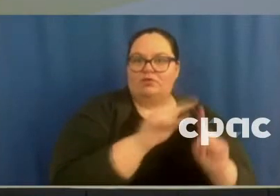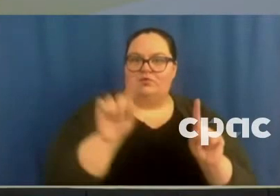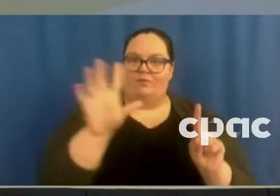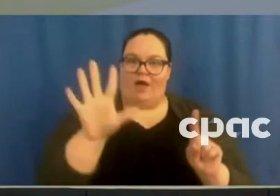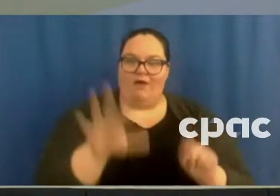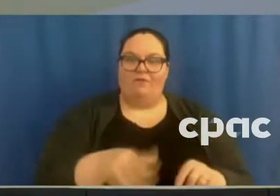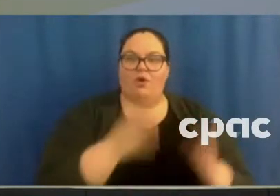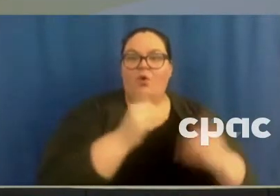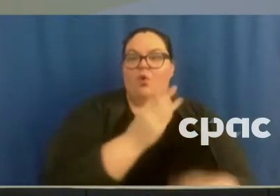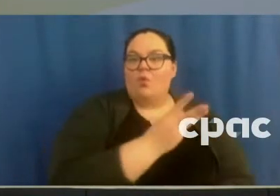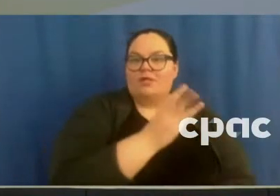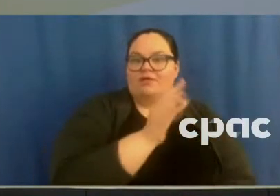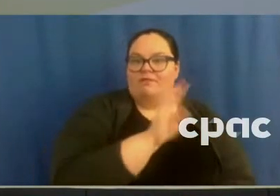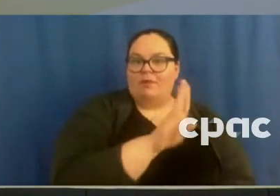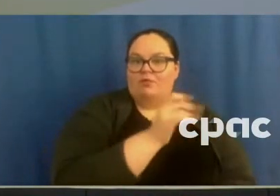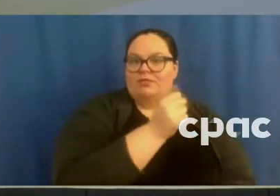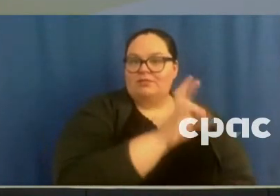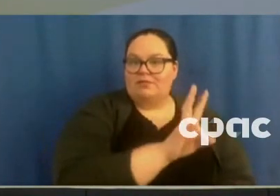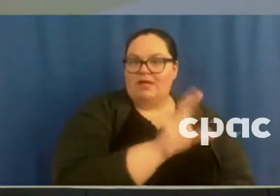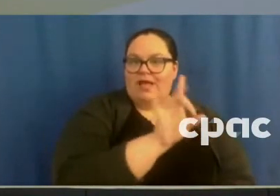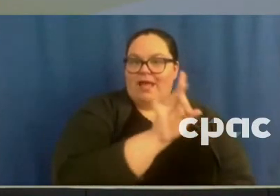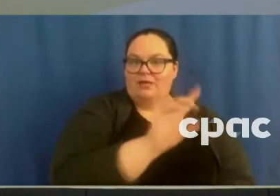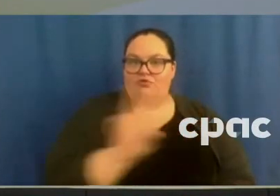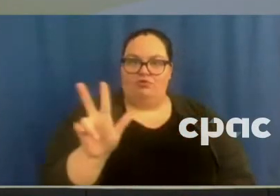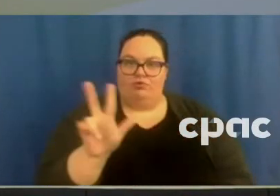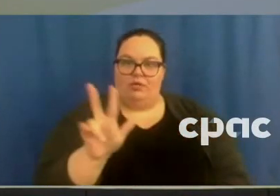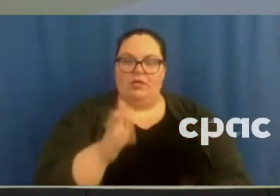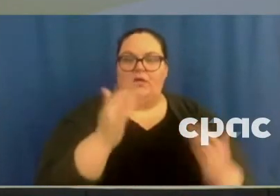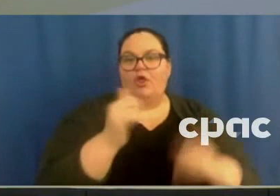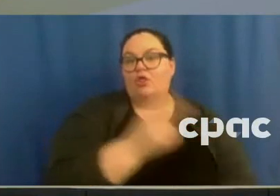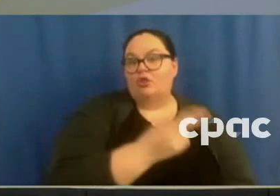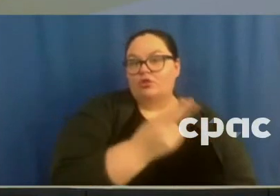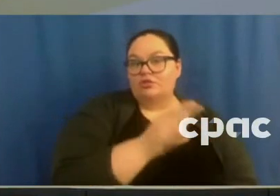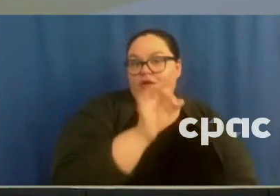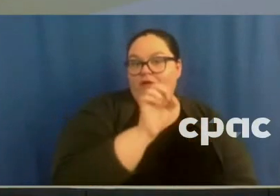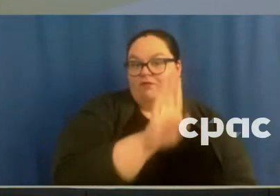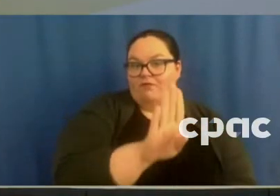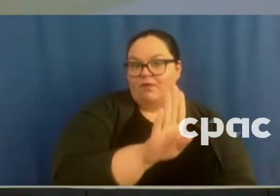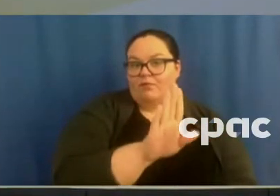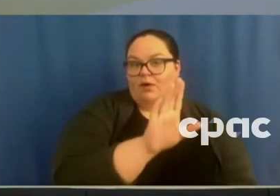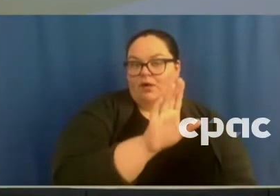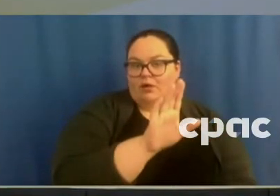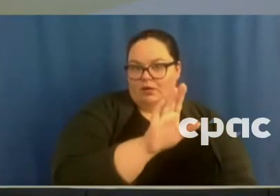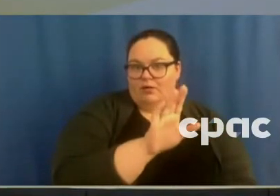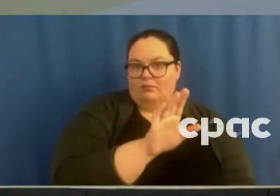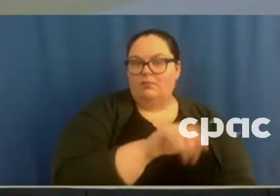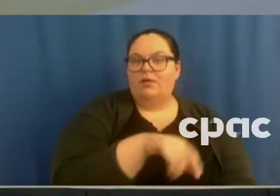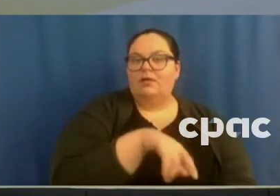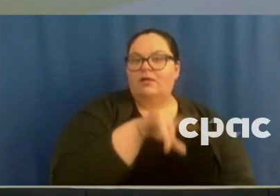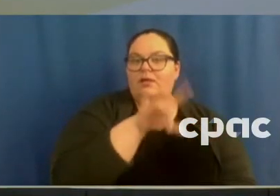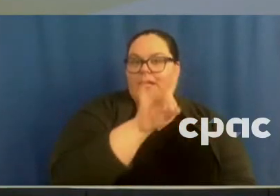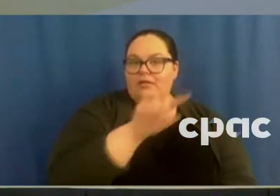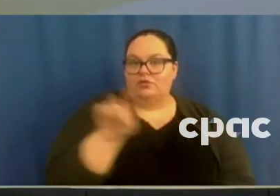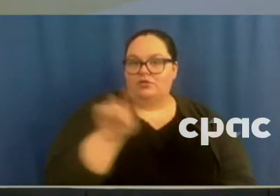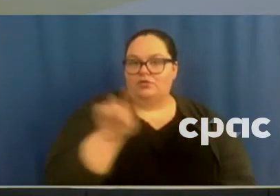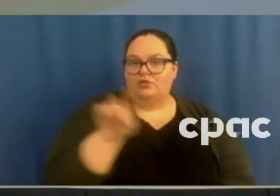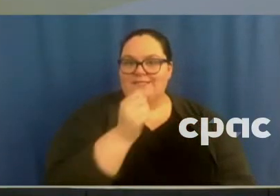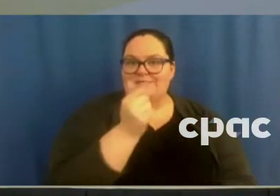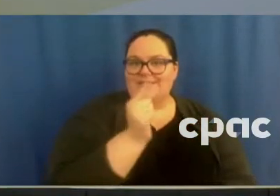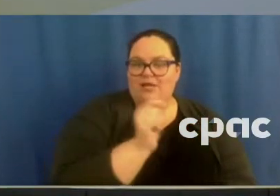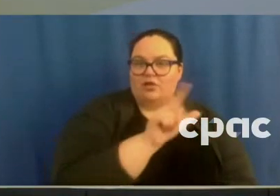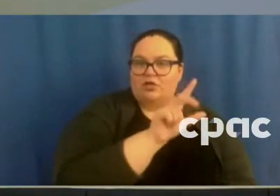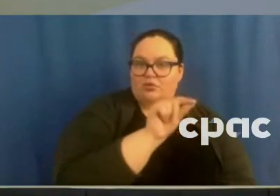February 17th, between 8 a.m. and 3 p.m. Thursday, February 18th, between 8 a.m. and 2 p.m. Saturday, February